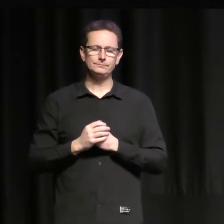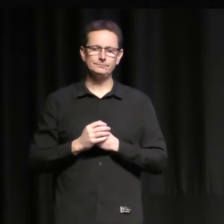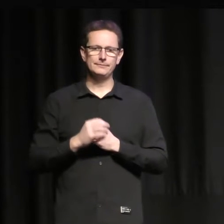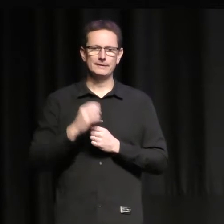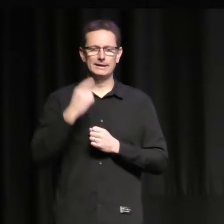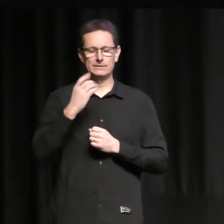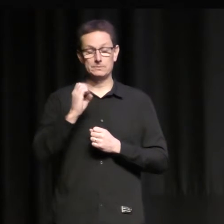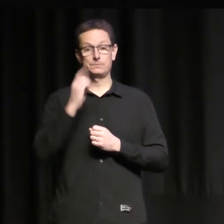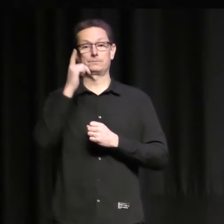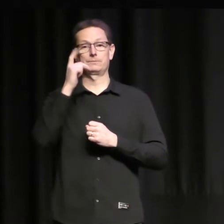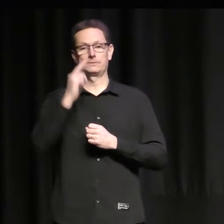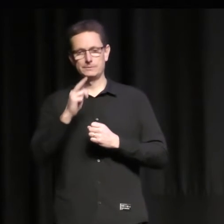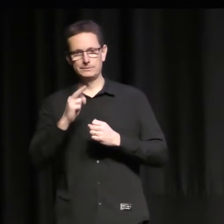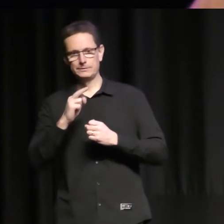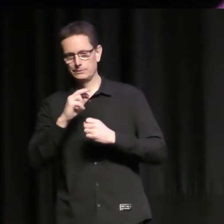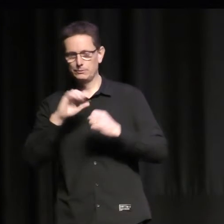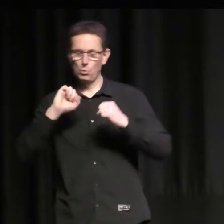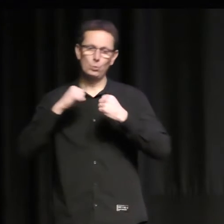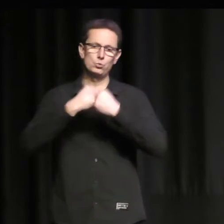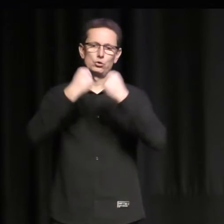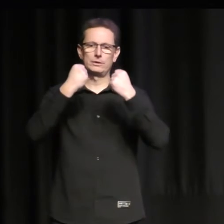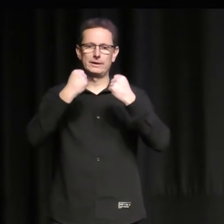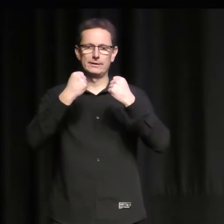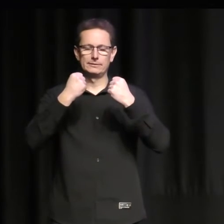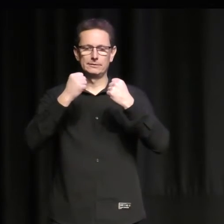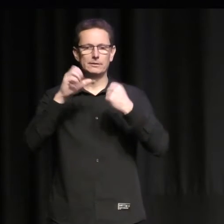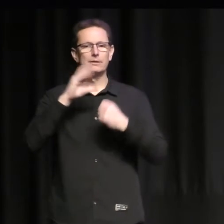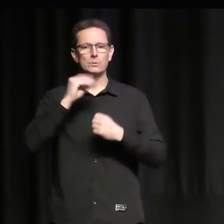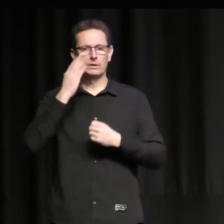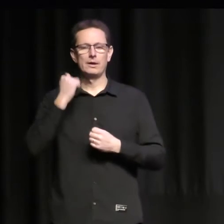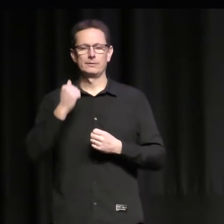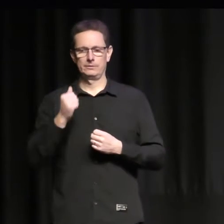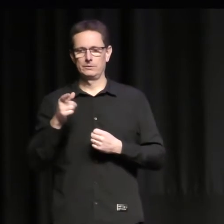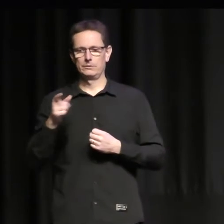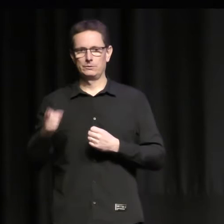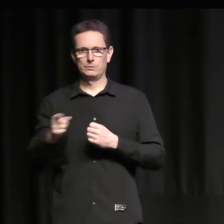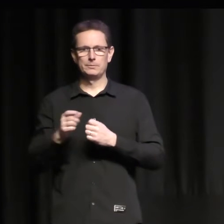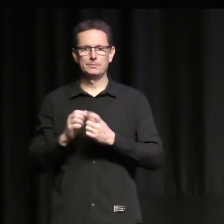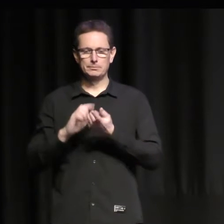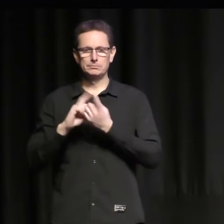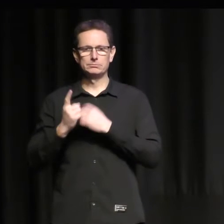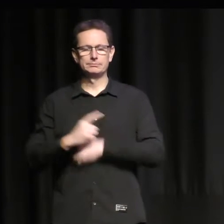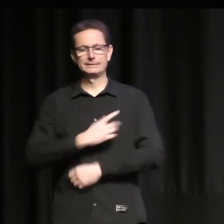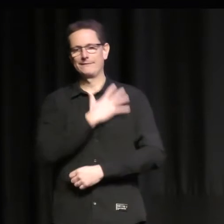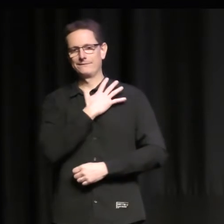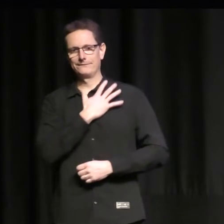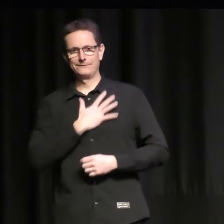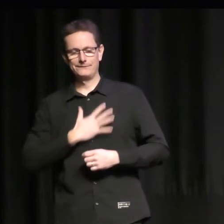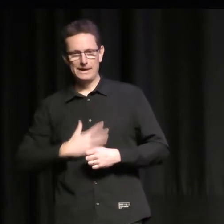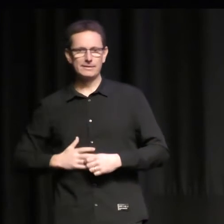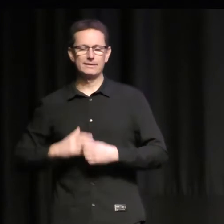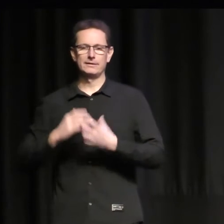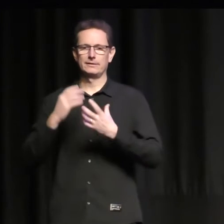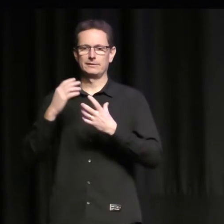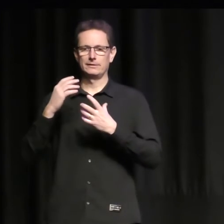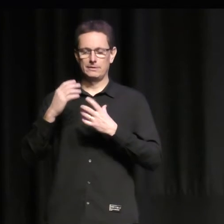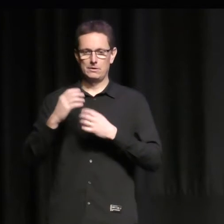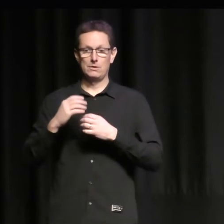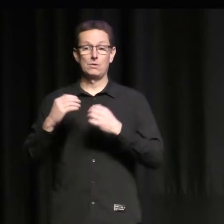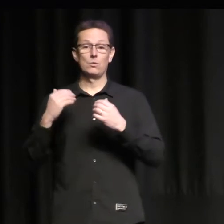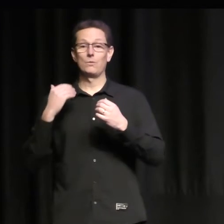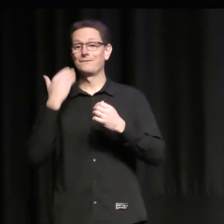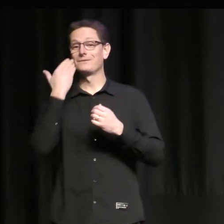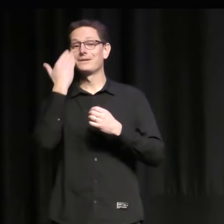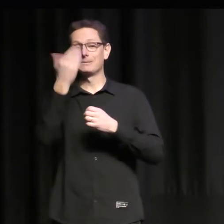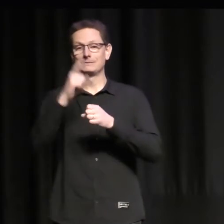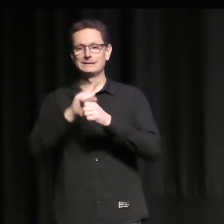unfortunate incident, you could be impoverished and face a very uncertain